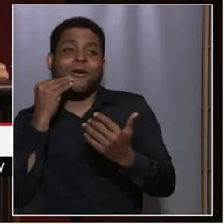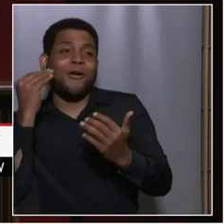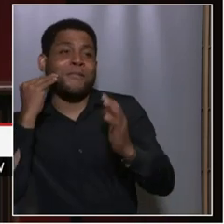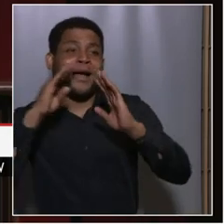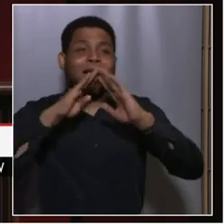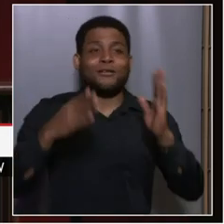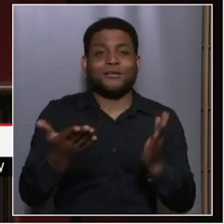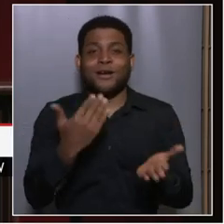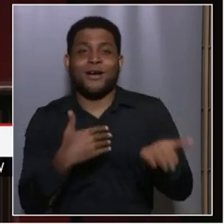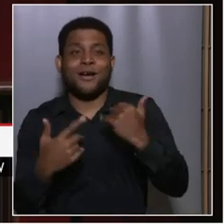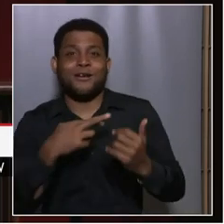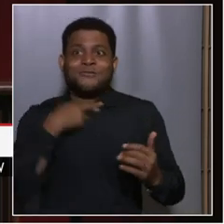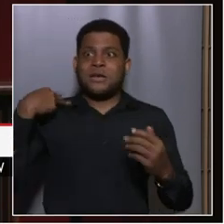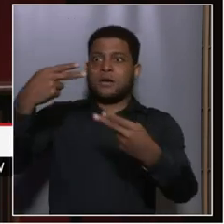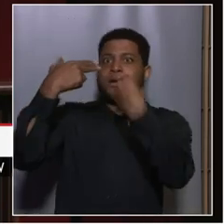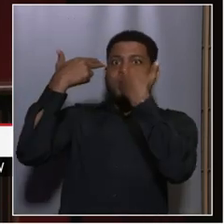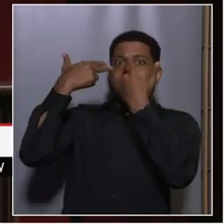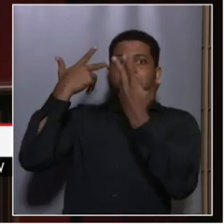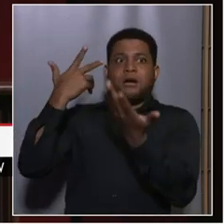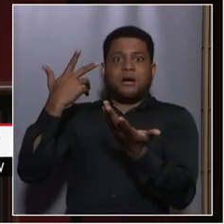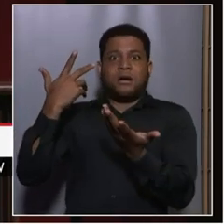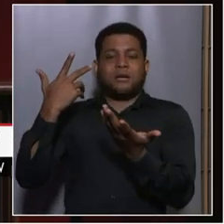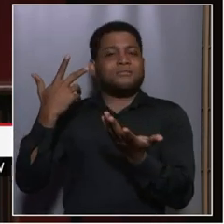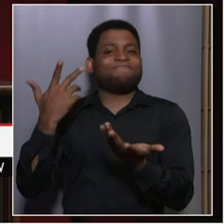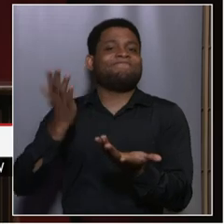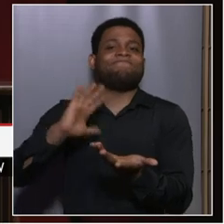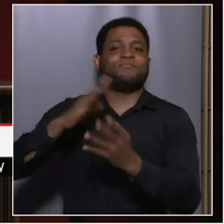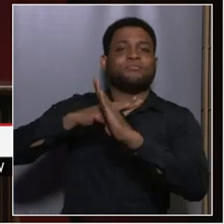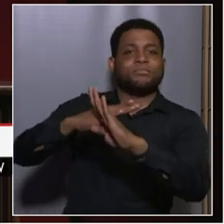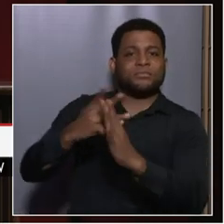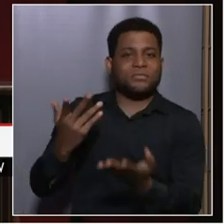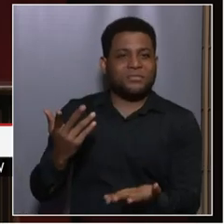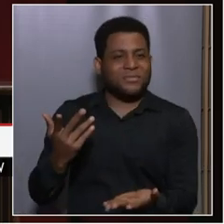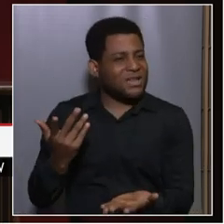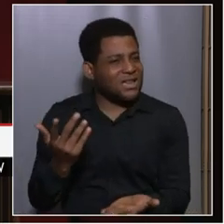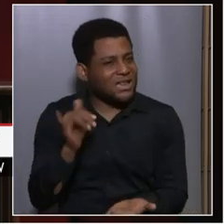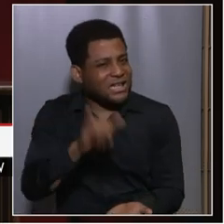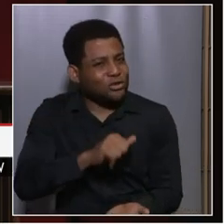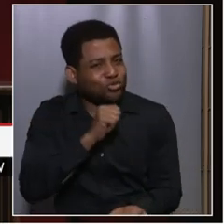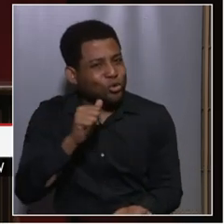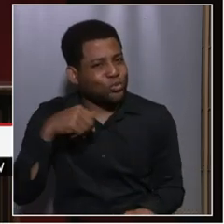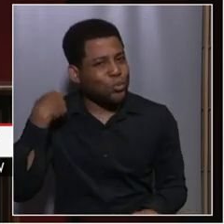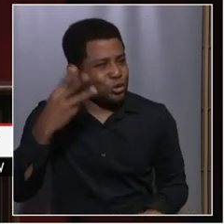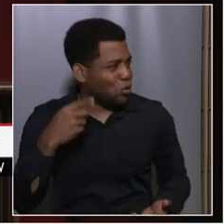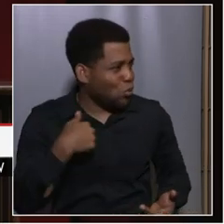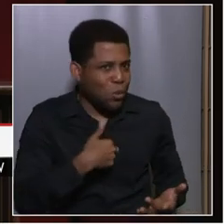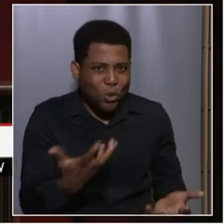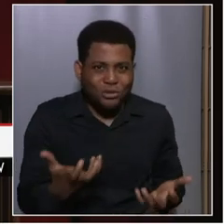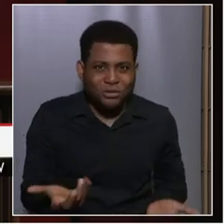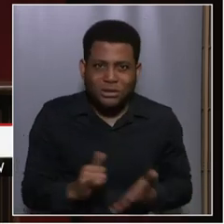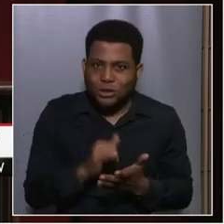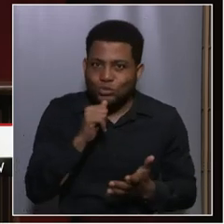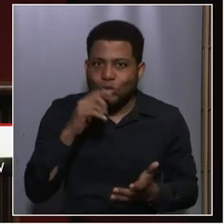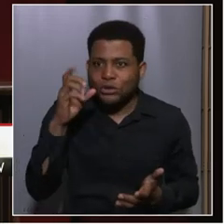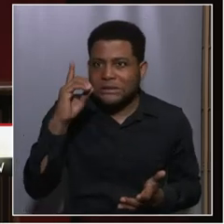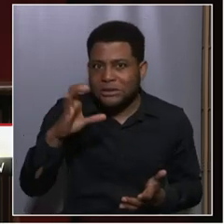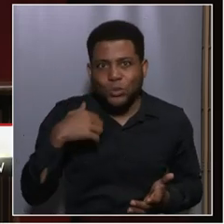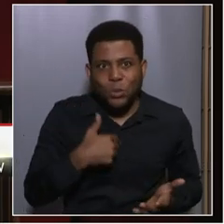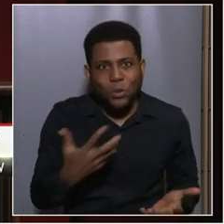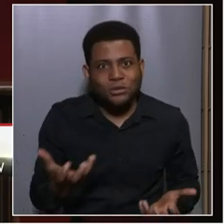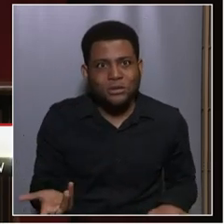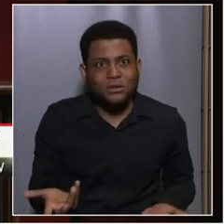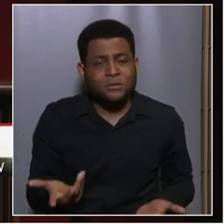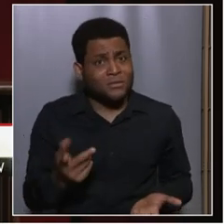the Washington you want? That's not the Washington I want. But I gotta tell you why